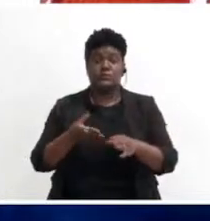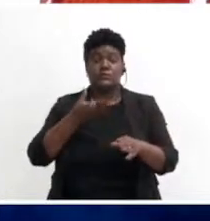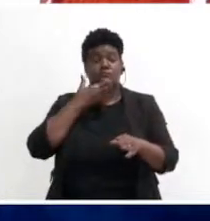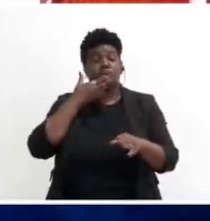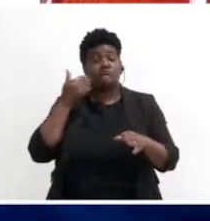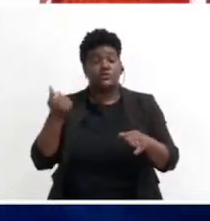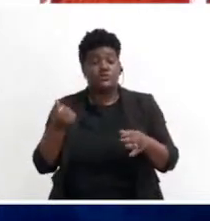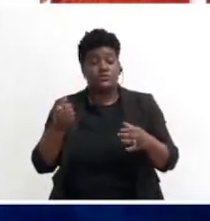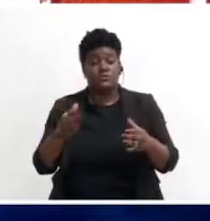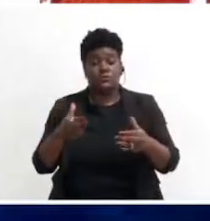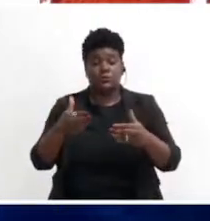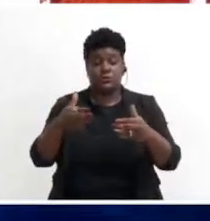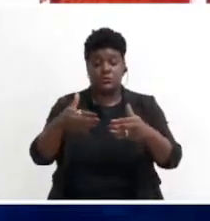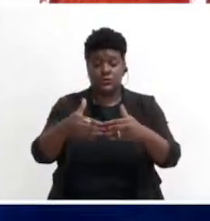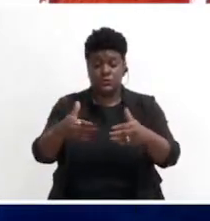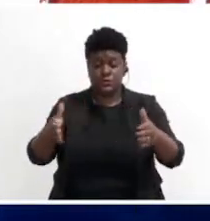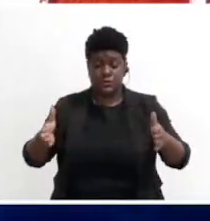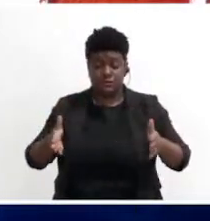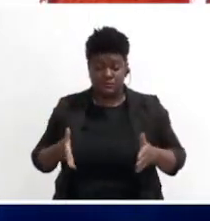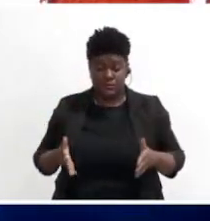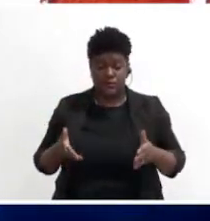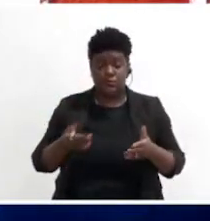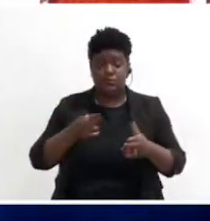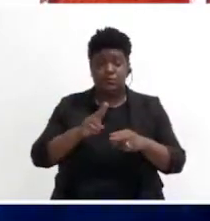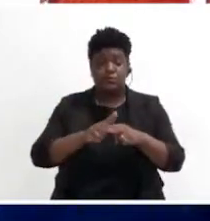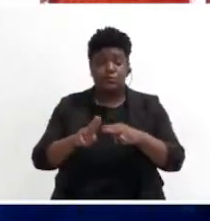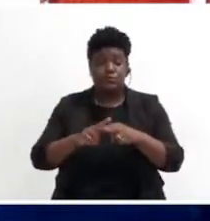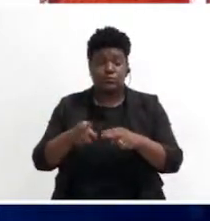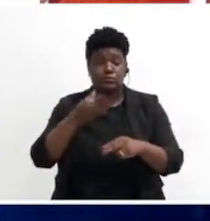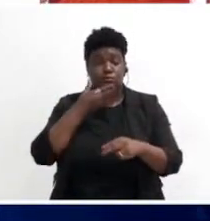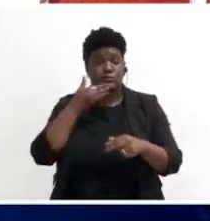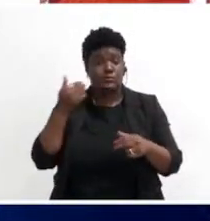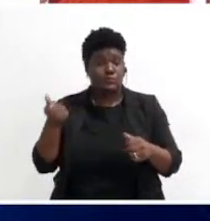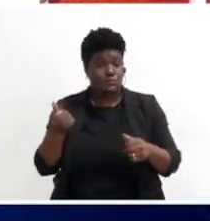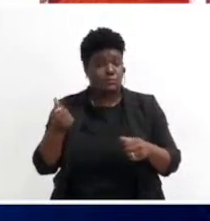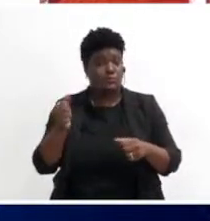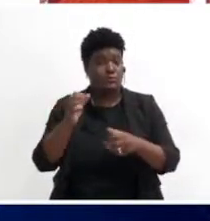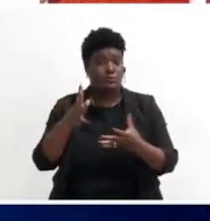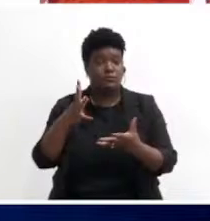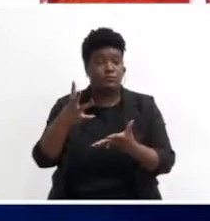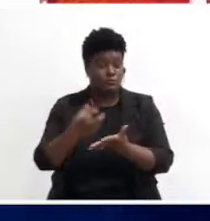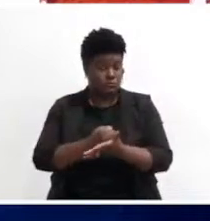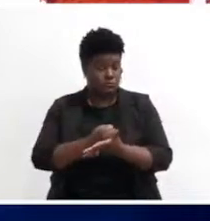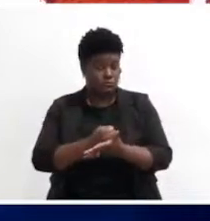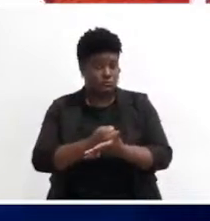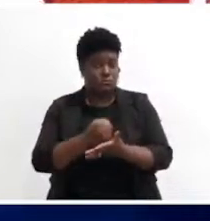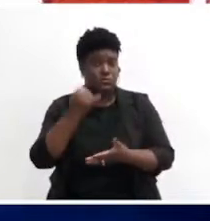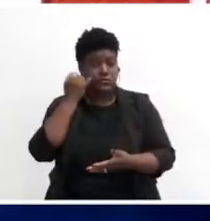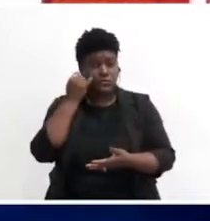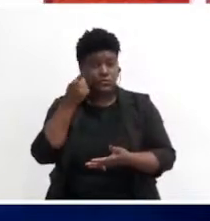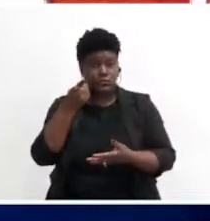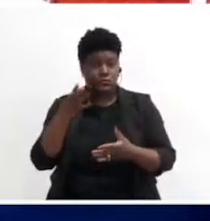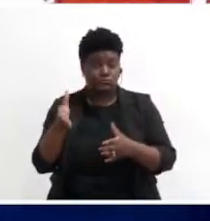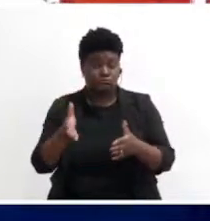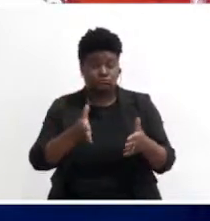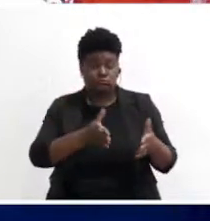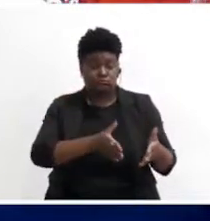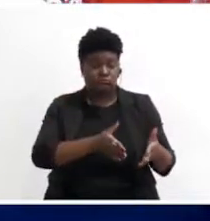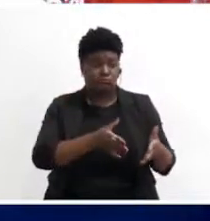from left to right, we're trying to see this progression of pitch and density.